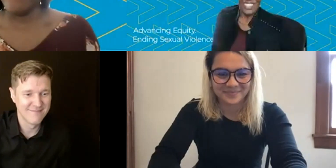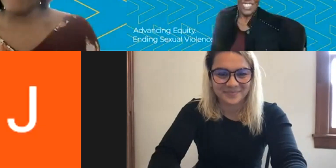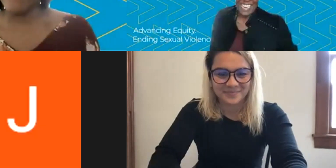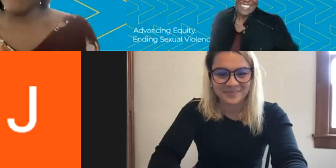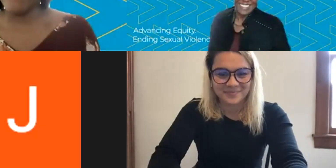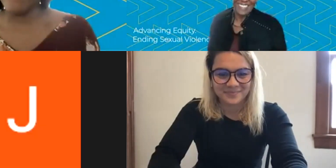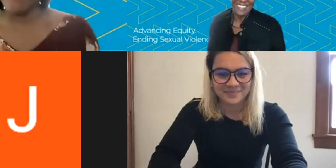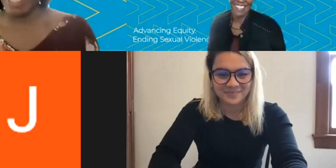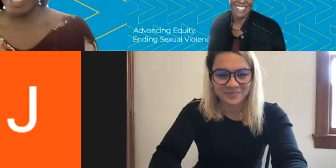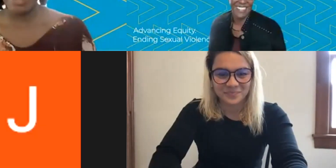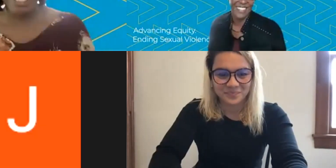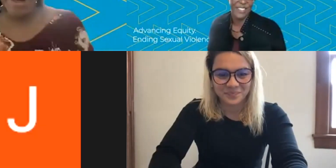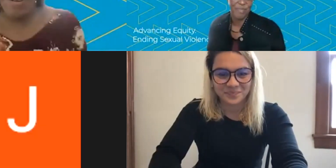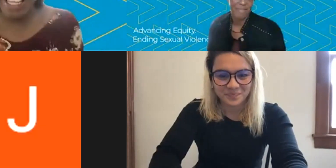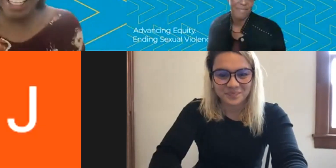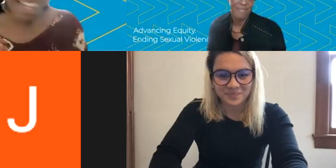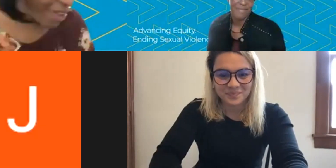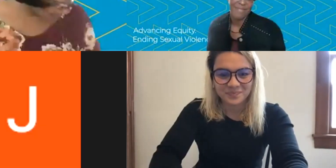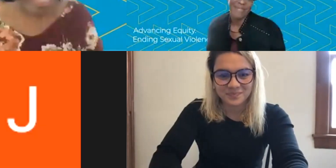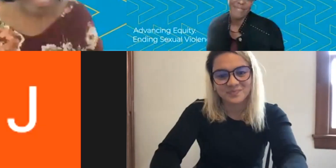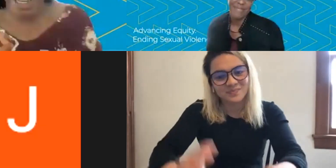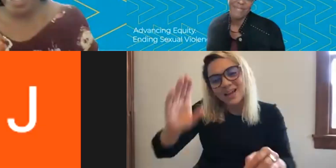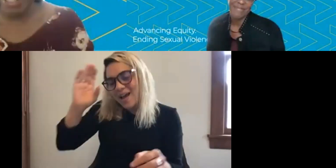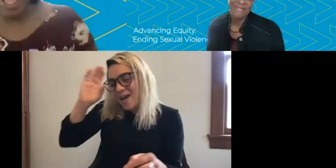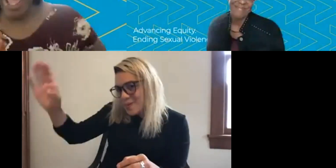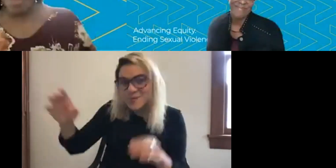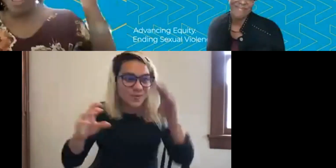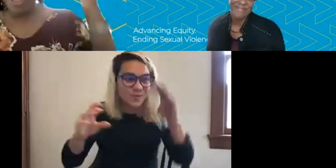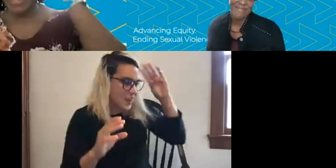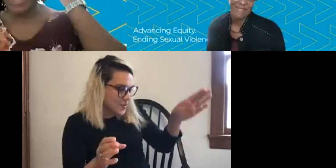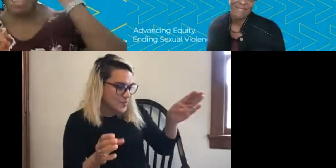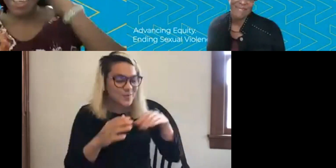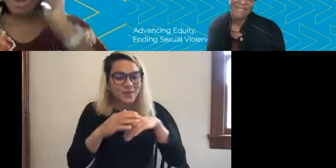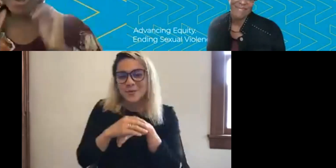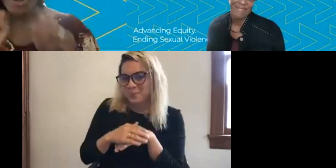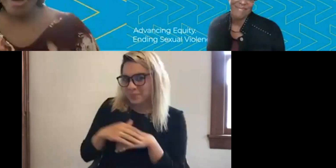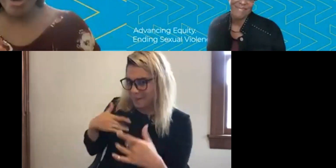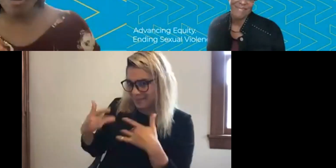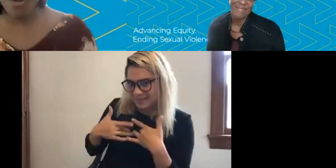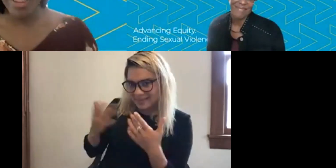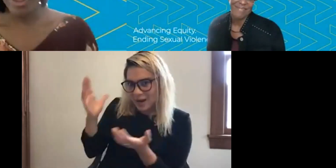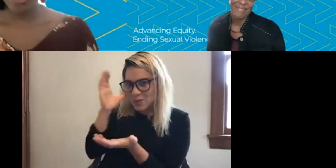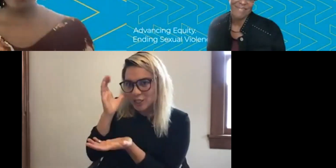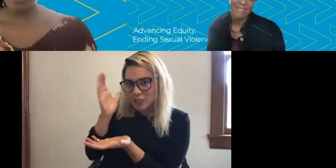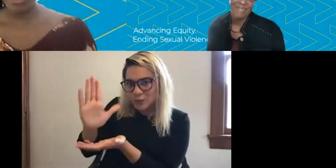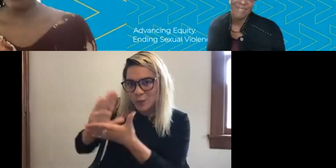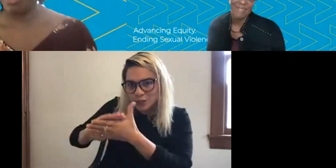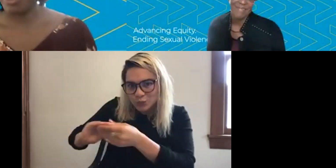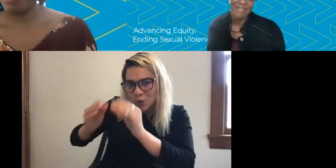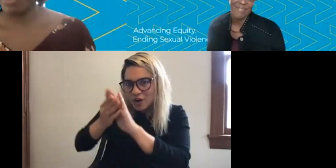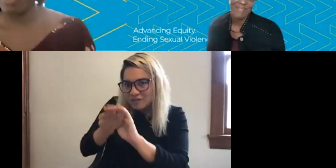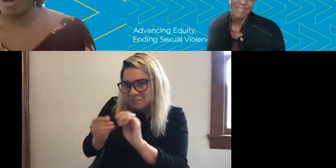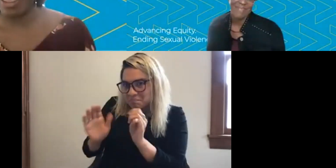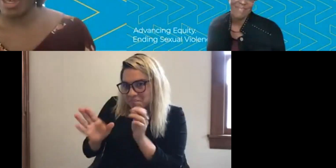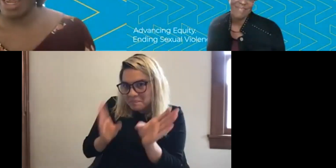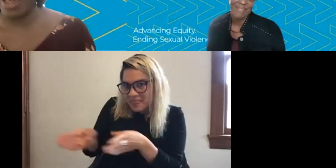Hi, Janae. Hello, Catherine. I'm excited to hear your story that you're planning to tell at the